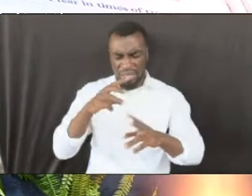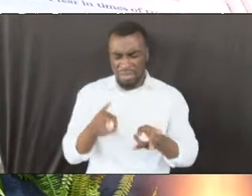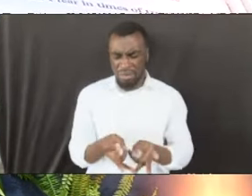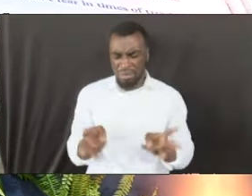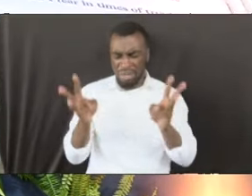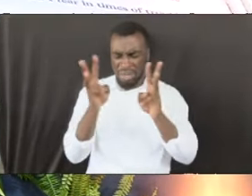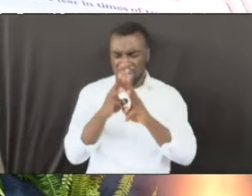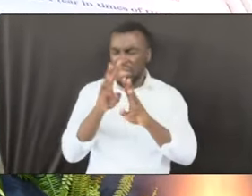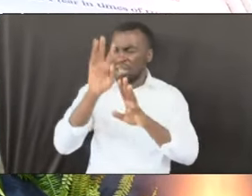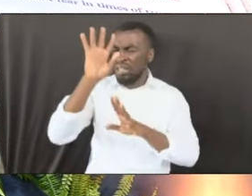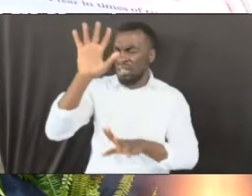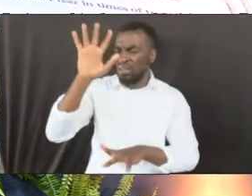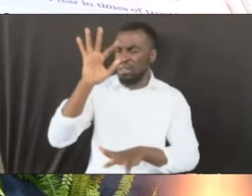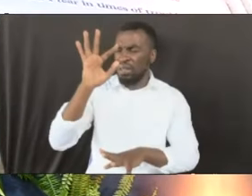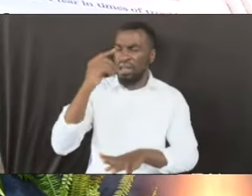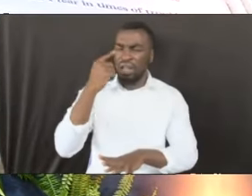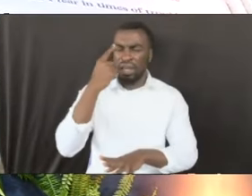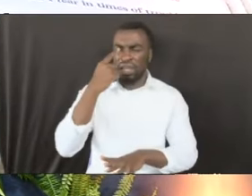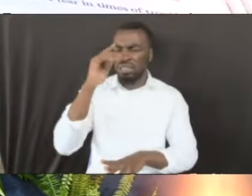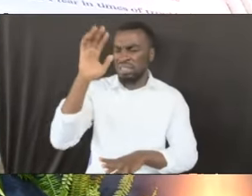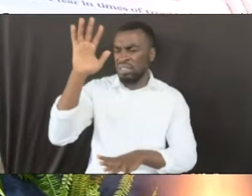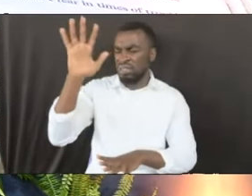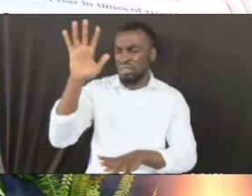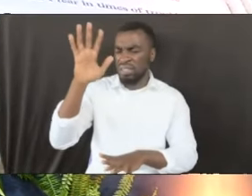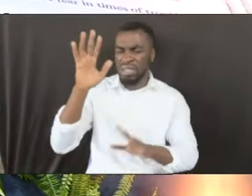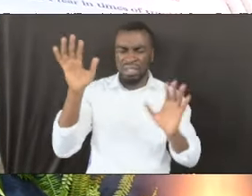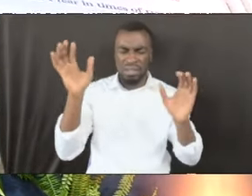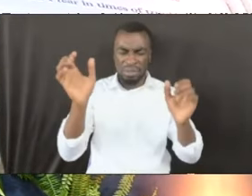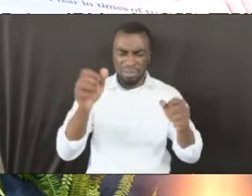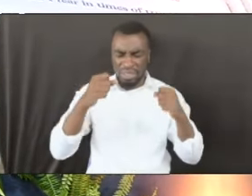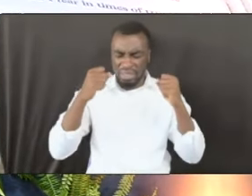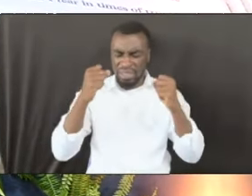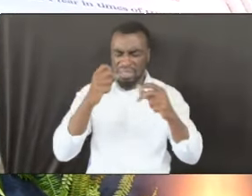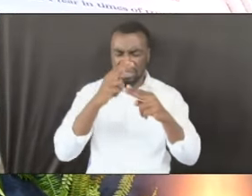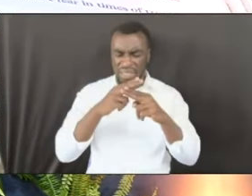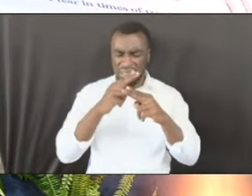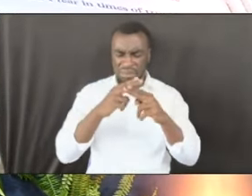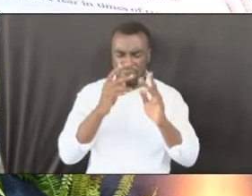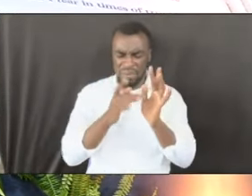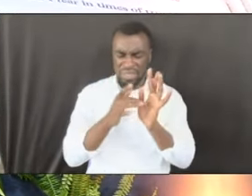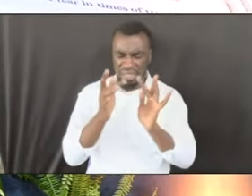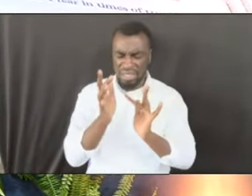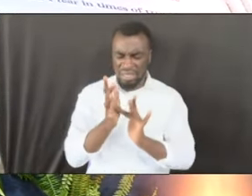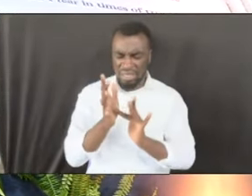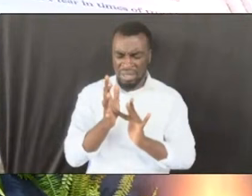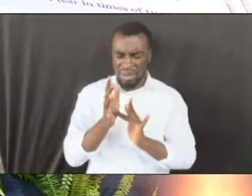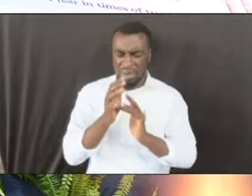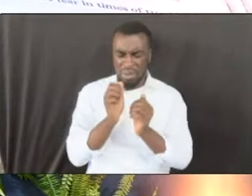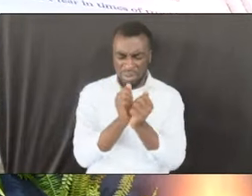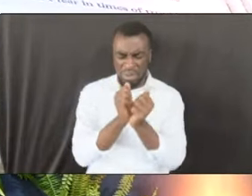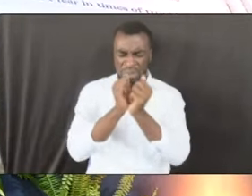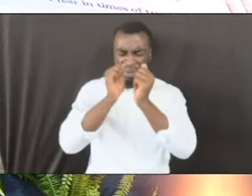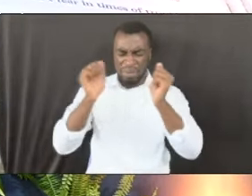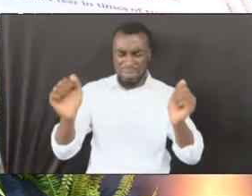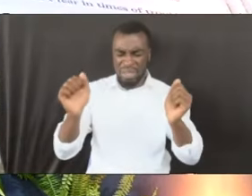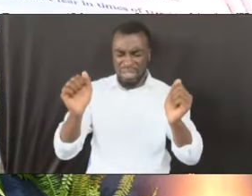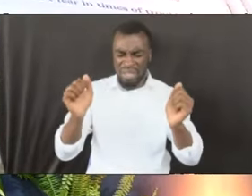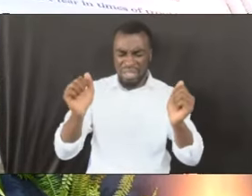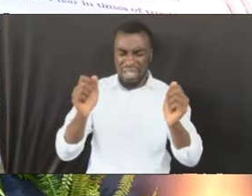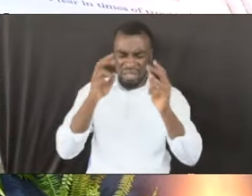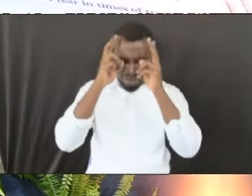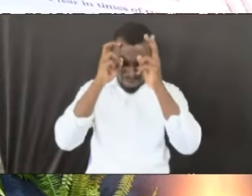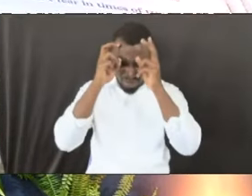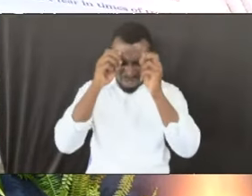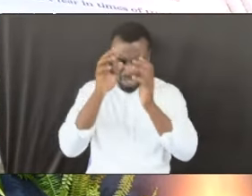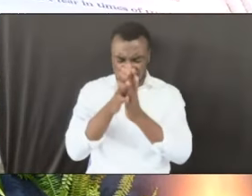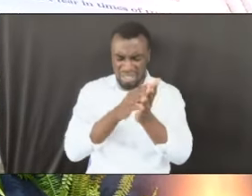sight. In the mighty name of Jesus, we bind and cast out demonic forces and agencies from our